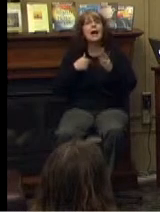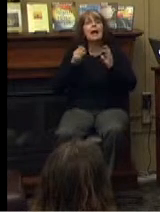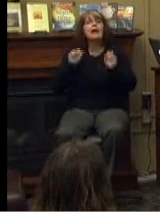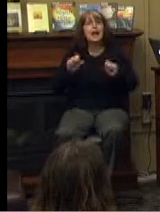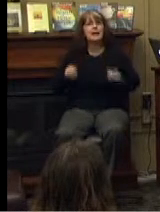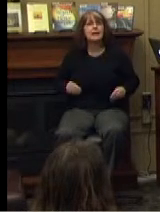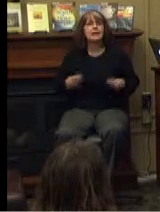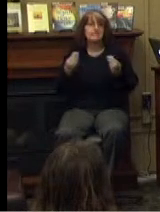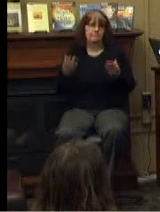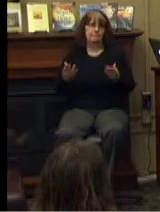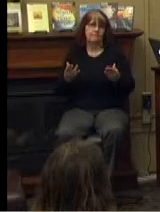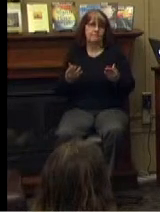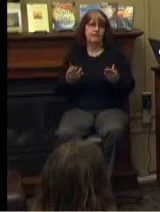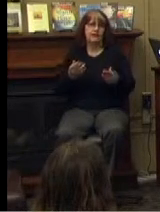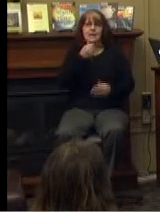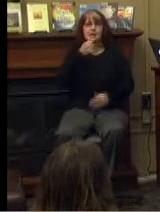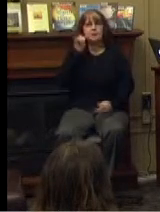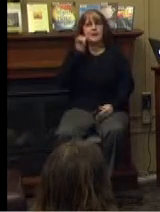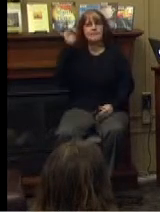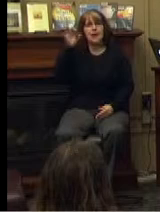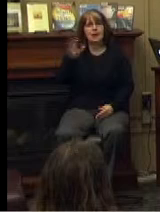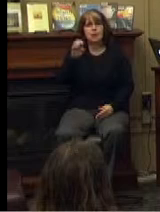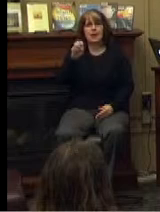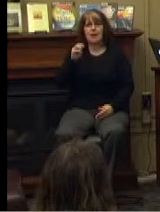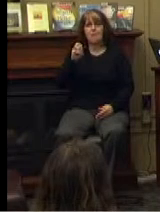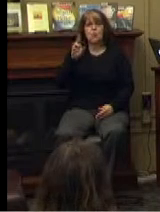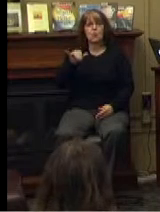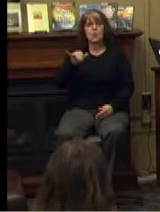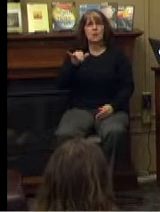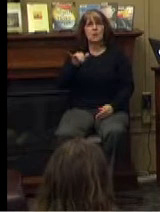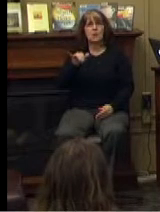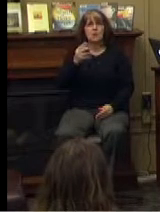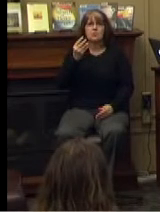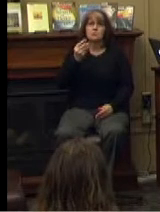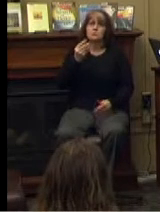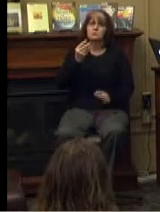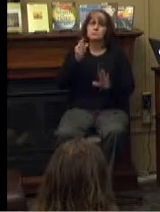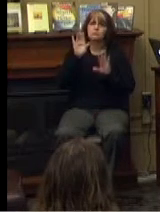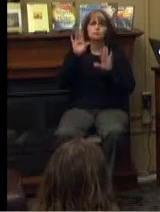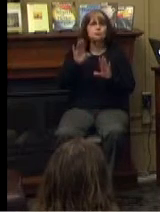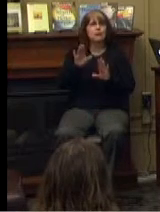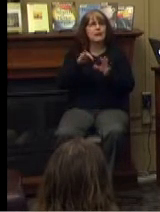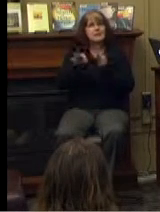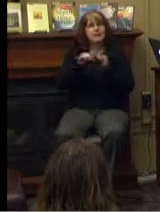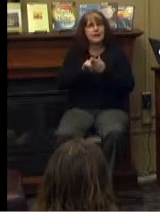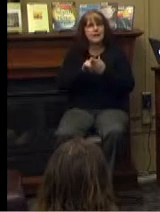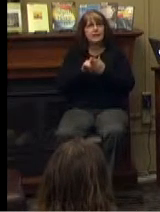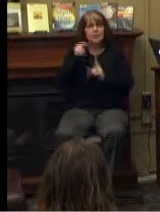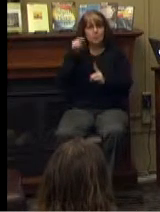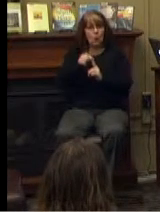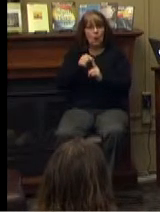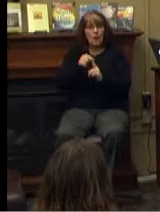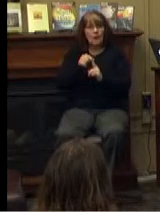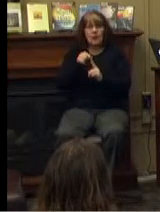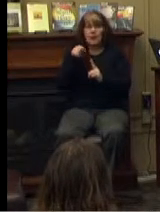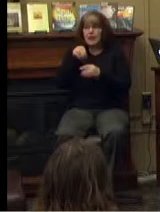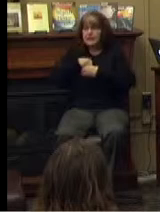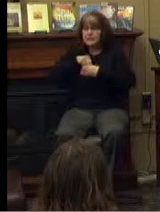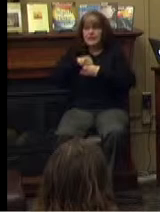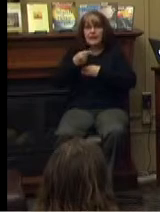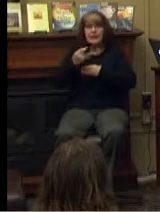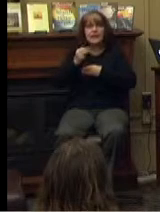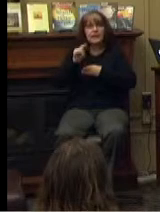give. And Pastor Emery yesterday did that so graciously. It's about how God is going to use that gift. And maybe